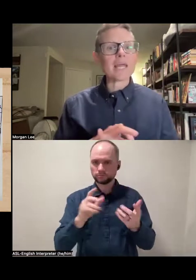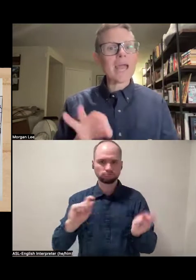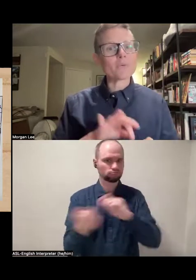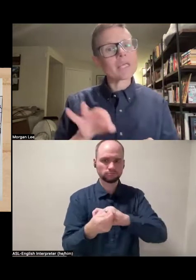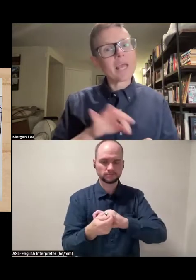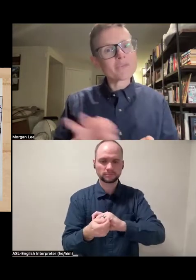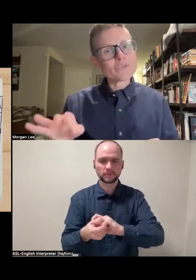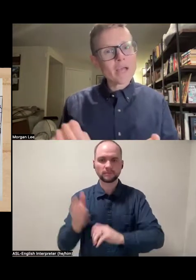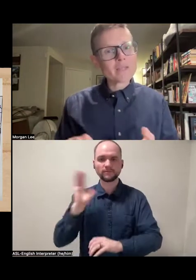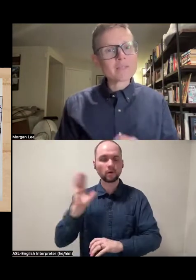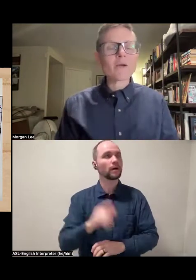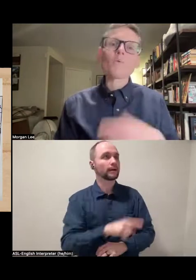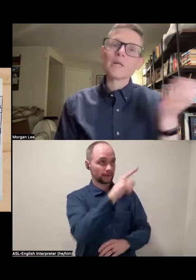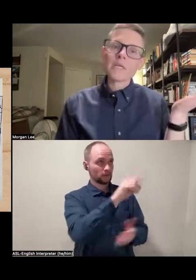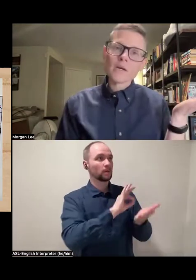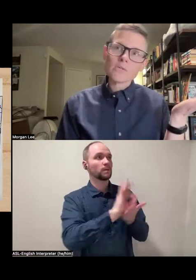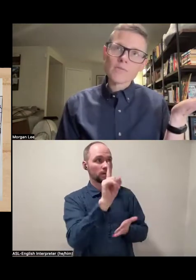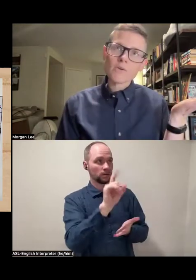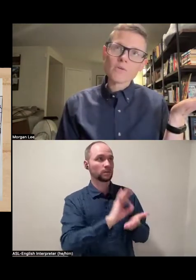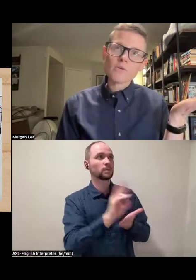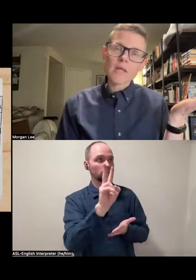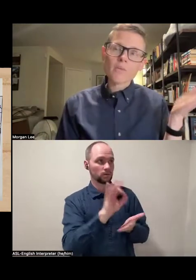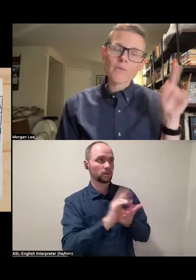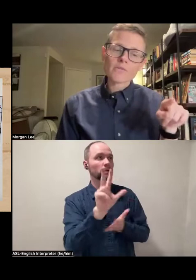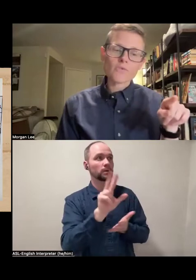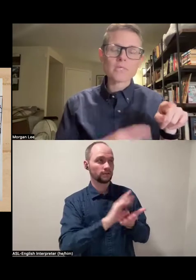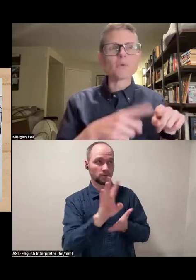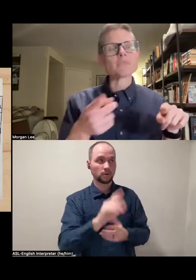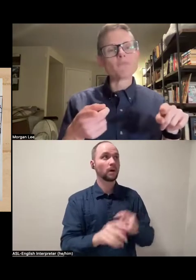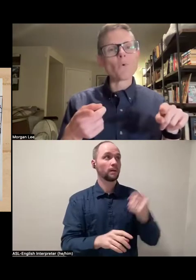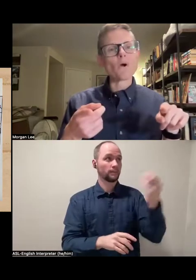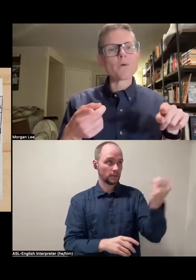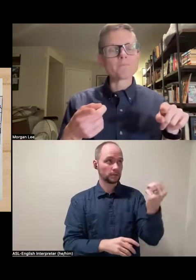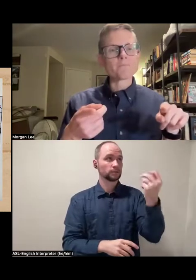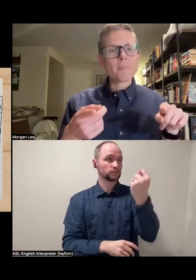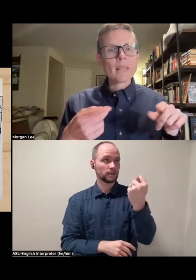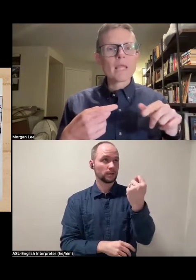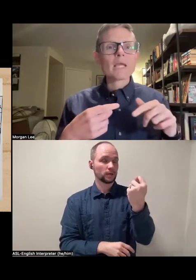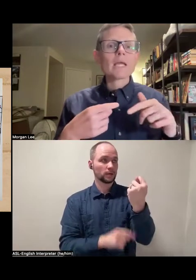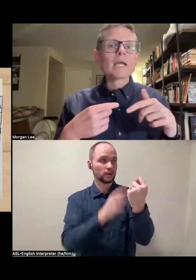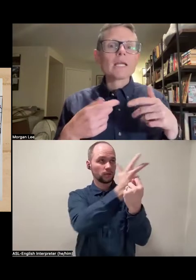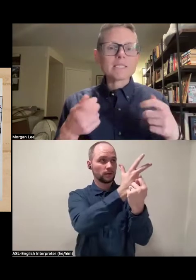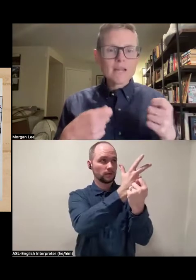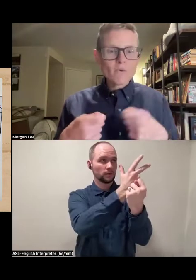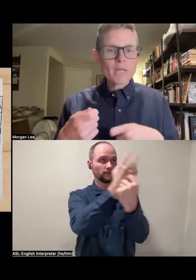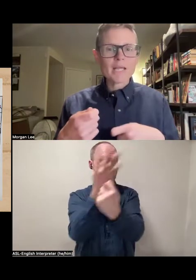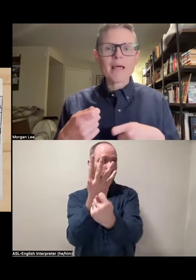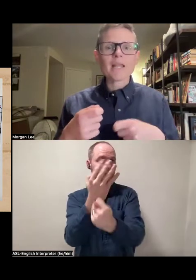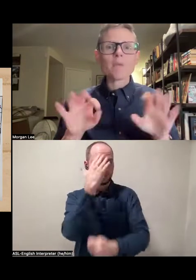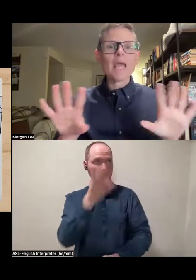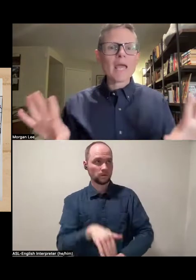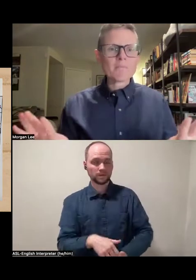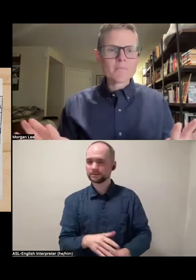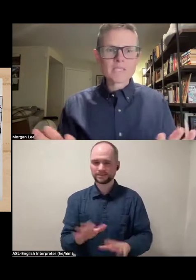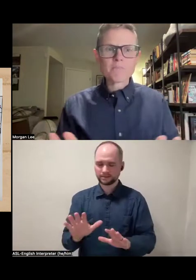treated like a counting exercise, what day goes after Tuesday? Well, there's a 3, so it's a 4. Instead of it being like that,